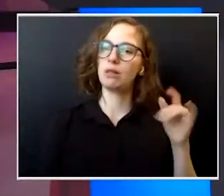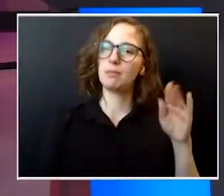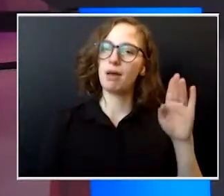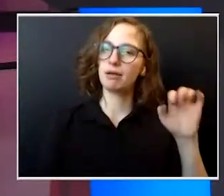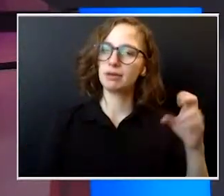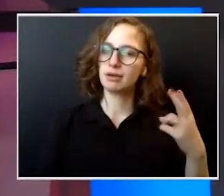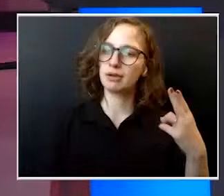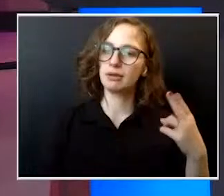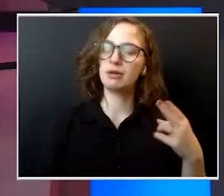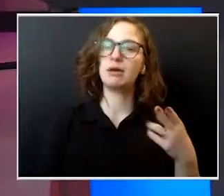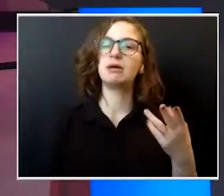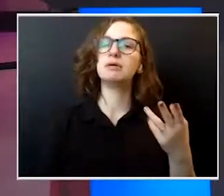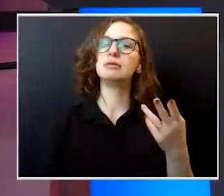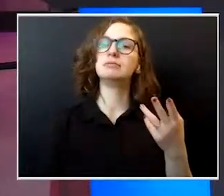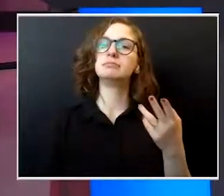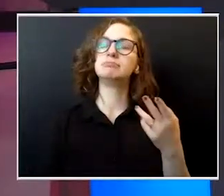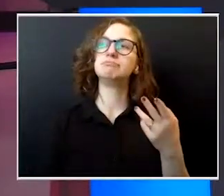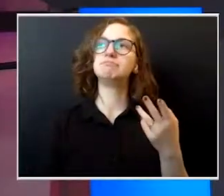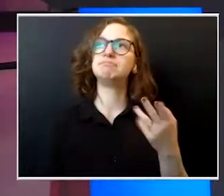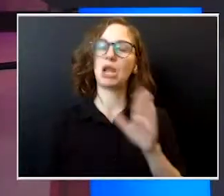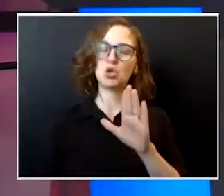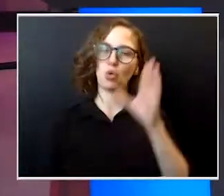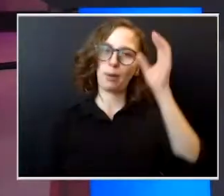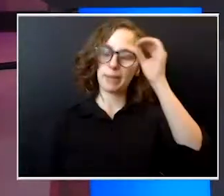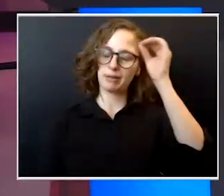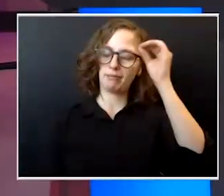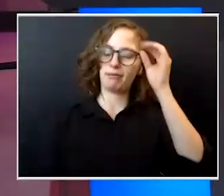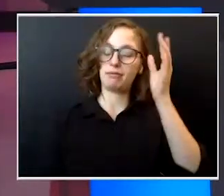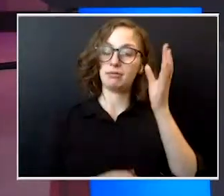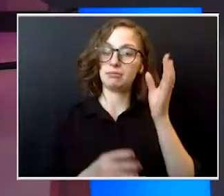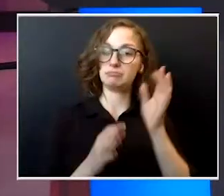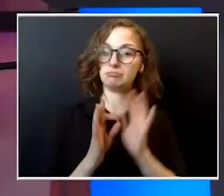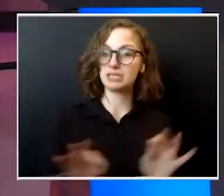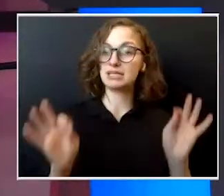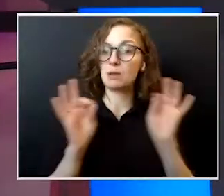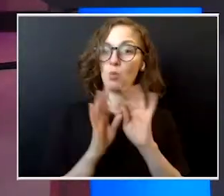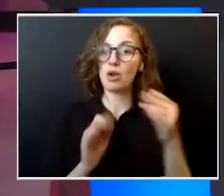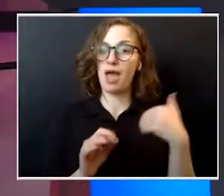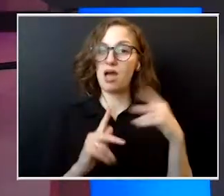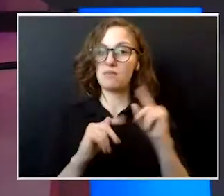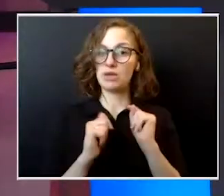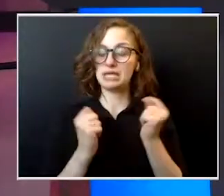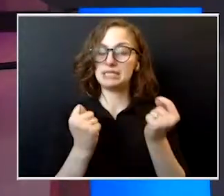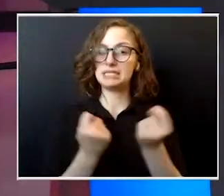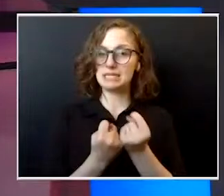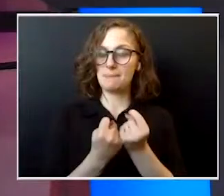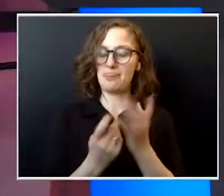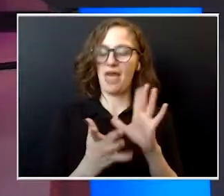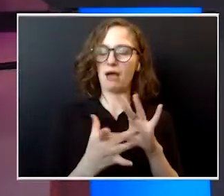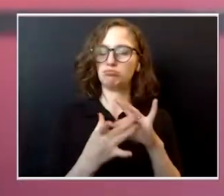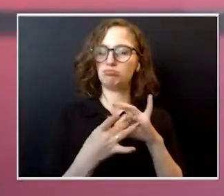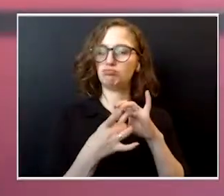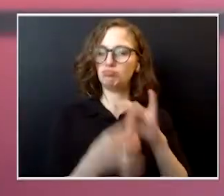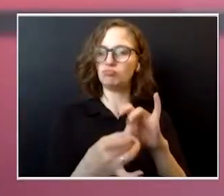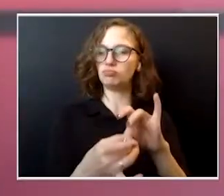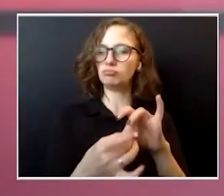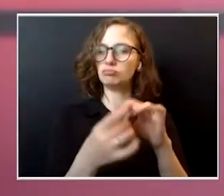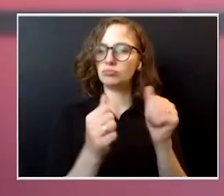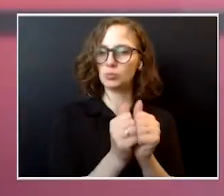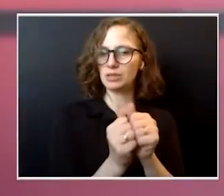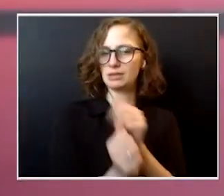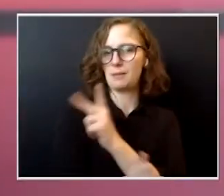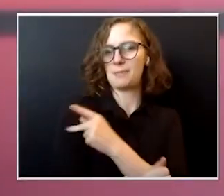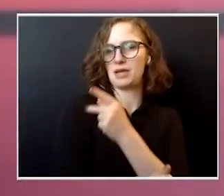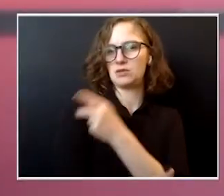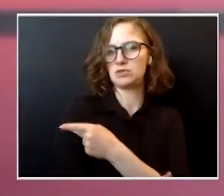doctor to have a team with you that makes that personal connection with their patients? Oh, I think you have